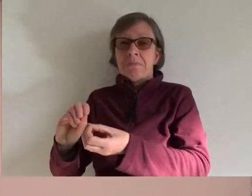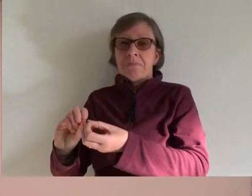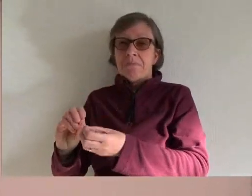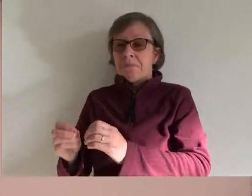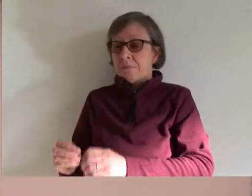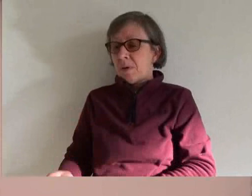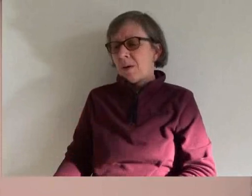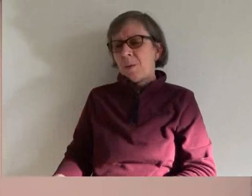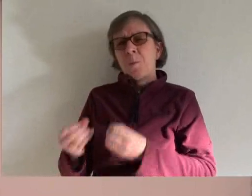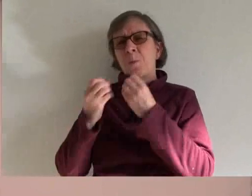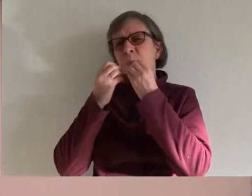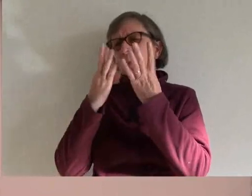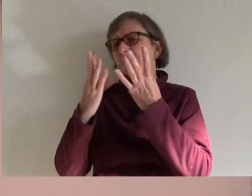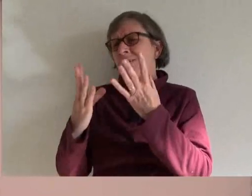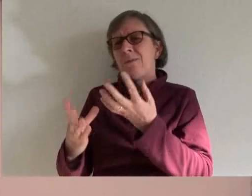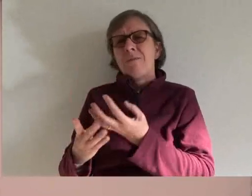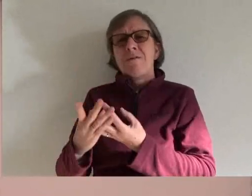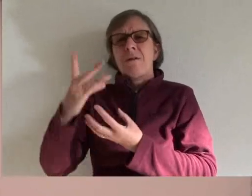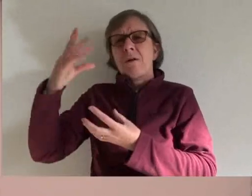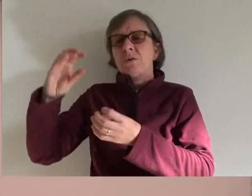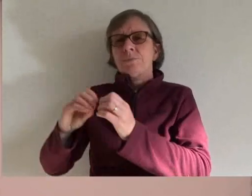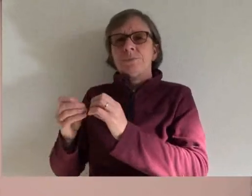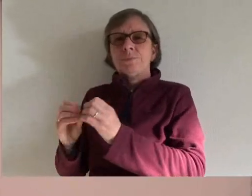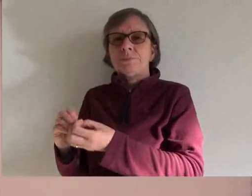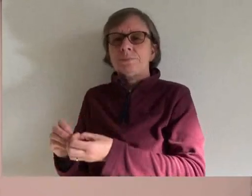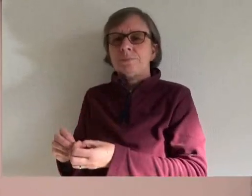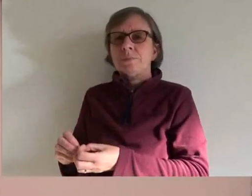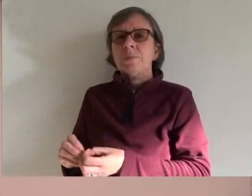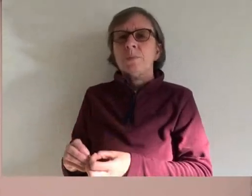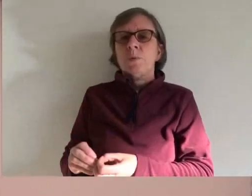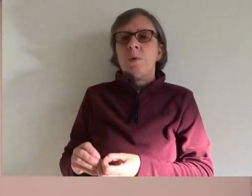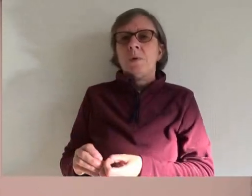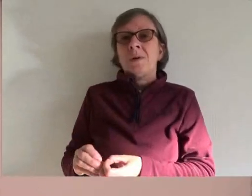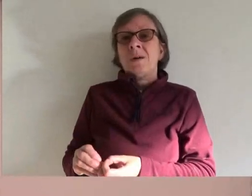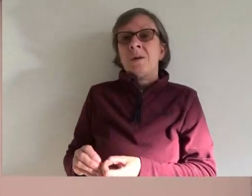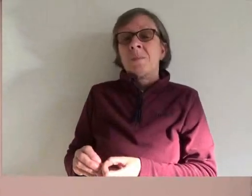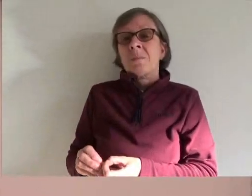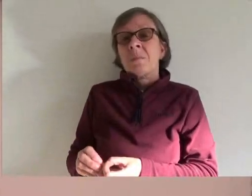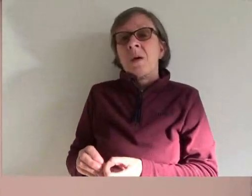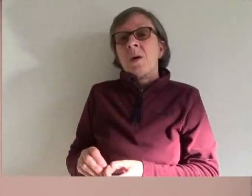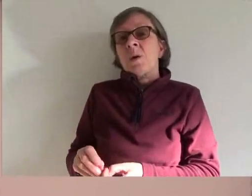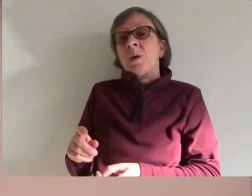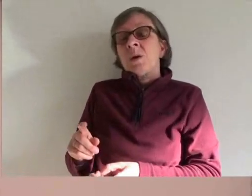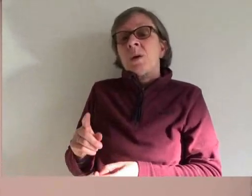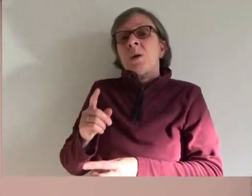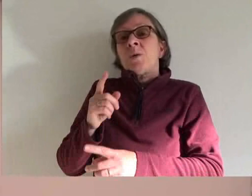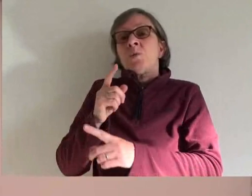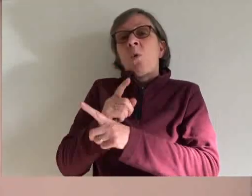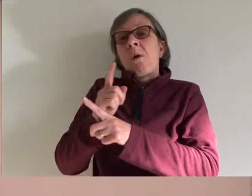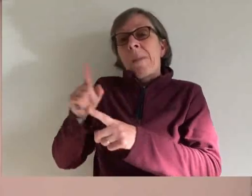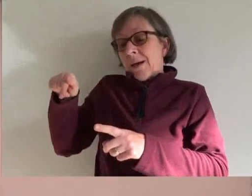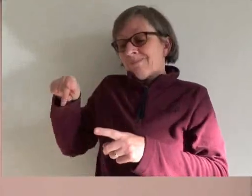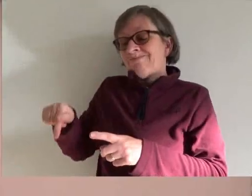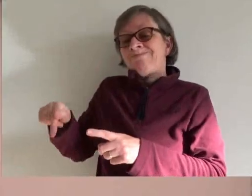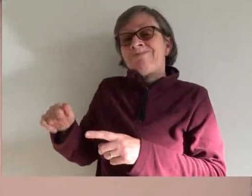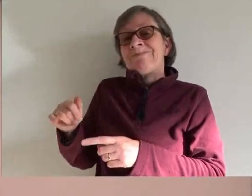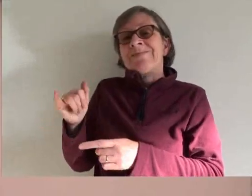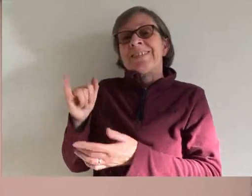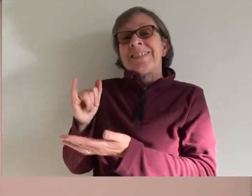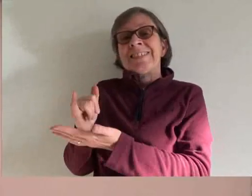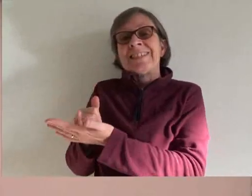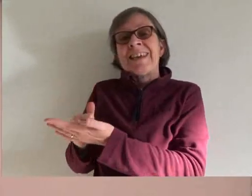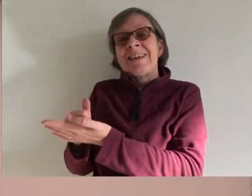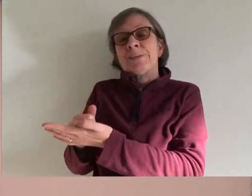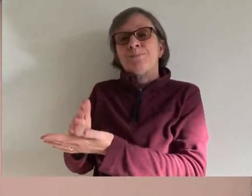But what he's talking about, those are those examples of sin that we need to avoid. God has put human desires